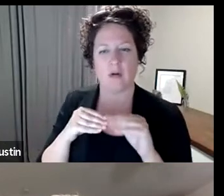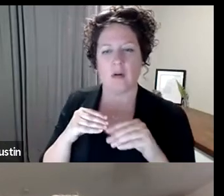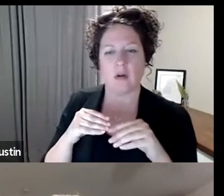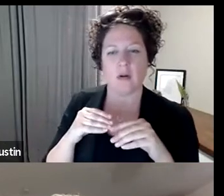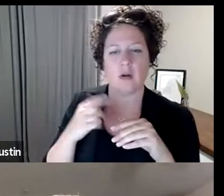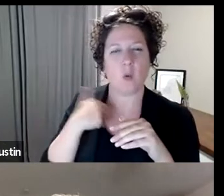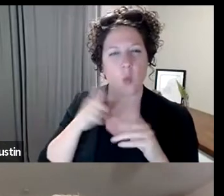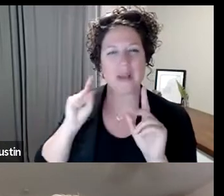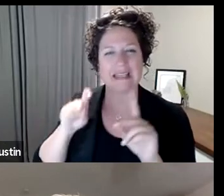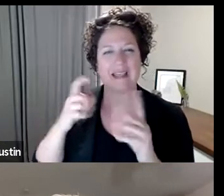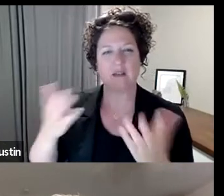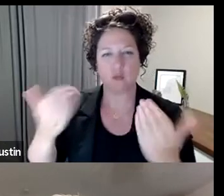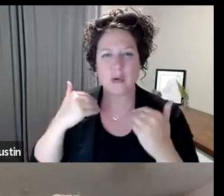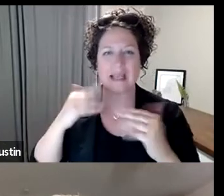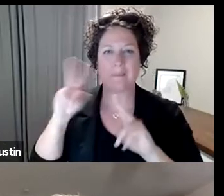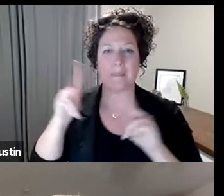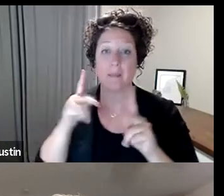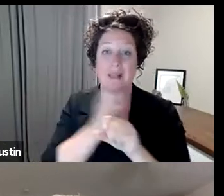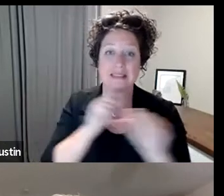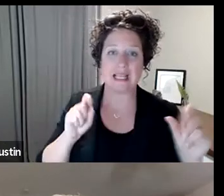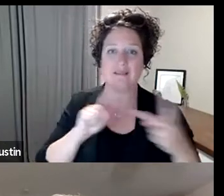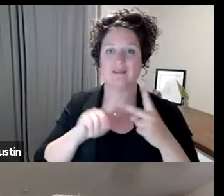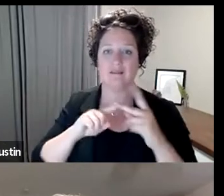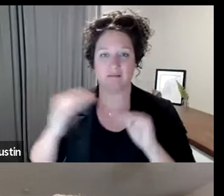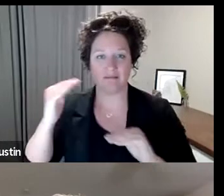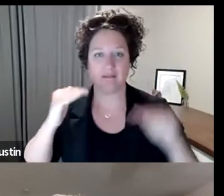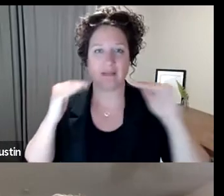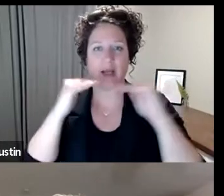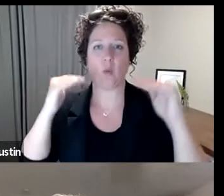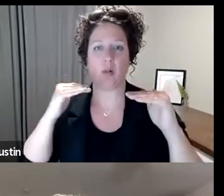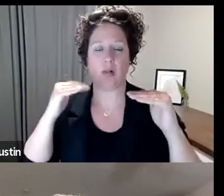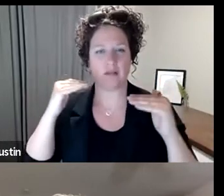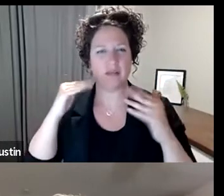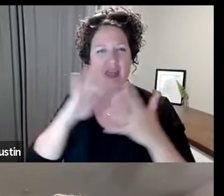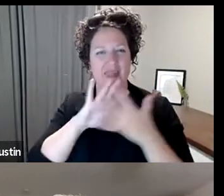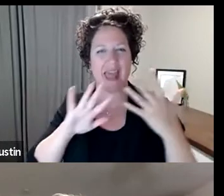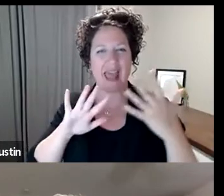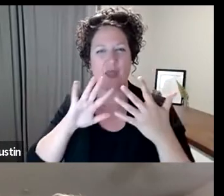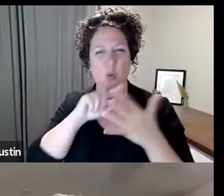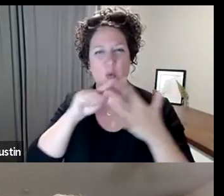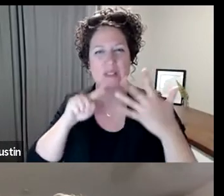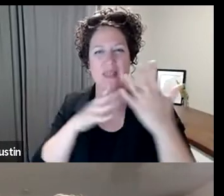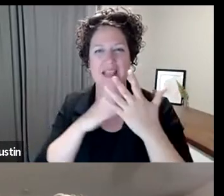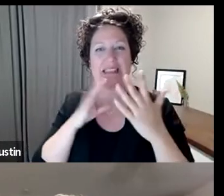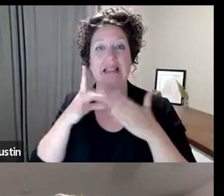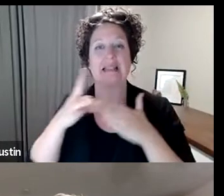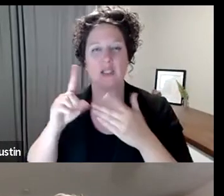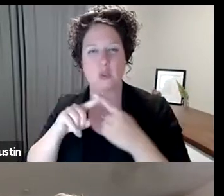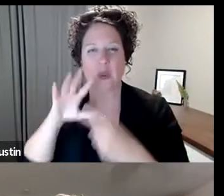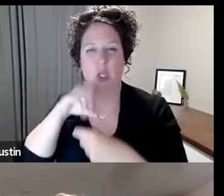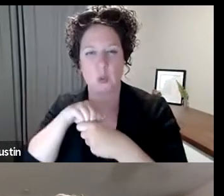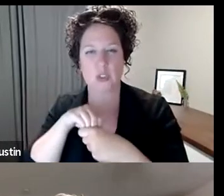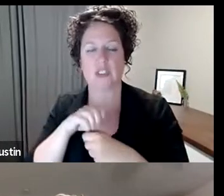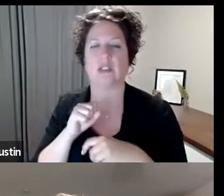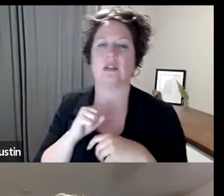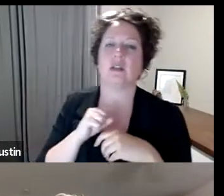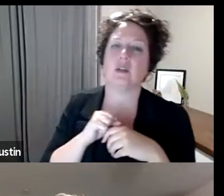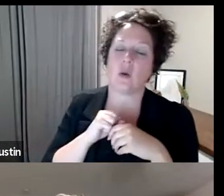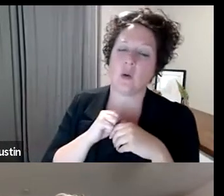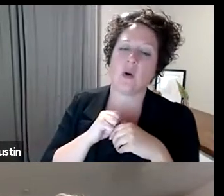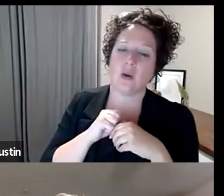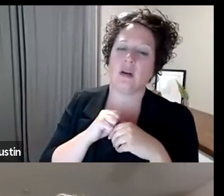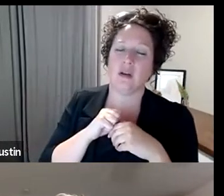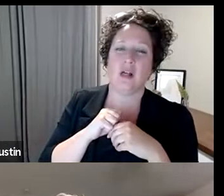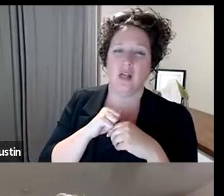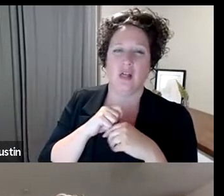safety, equity, equality leads to inclusion. And so those processes, I think we can all learn a